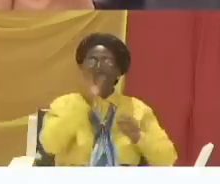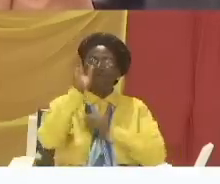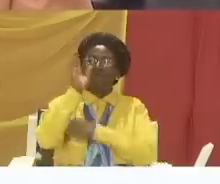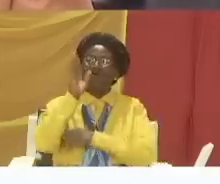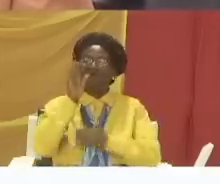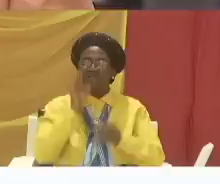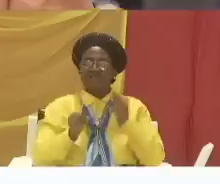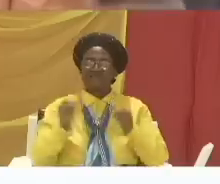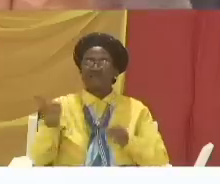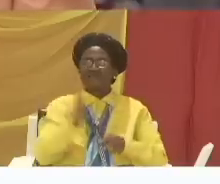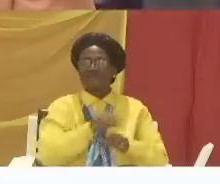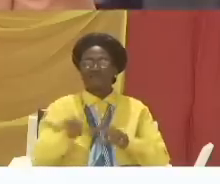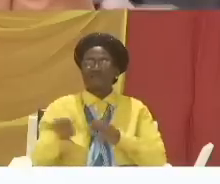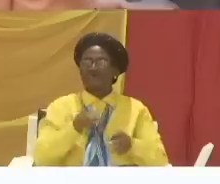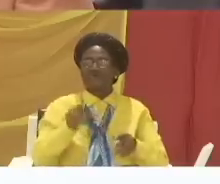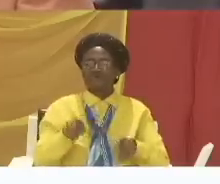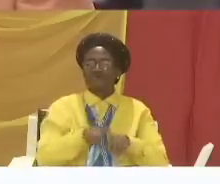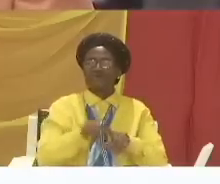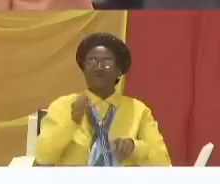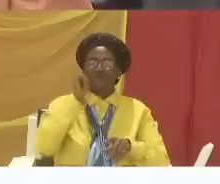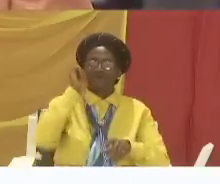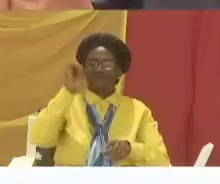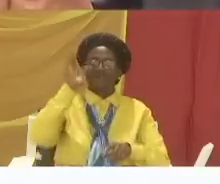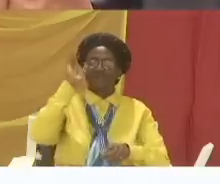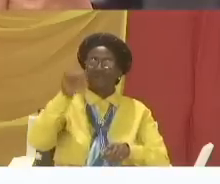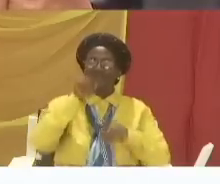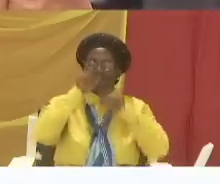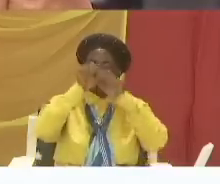If you do so, he will bless your bread.